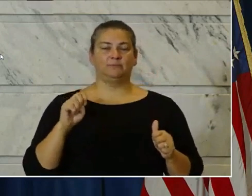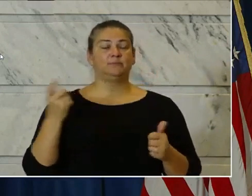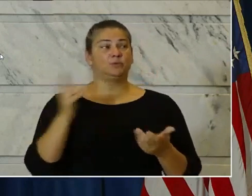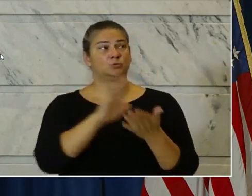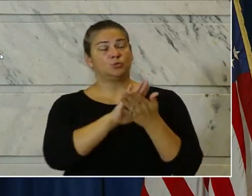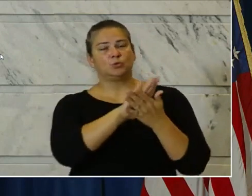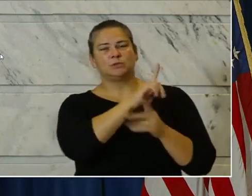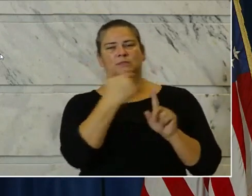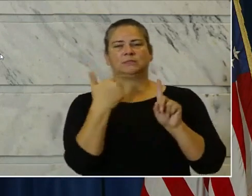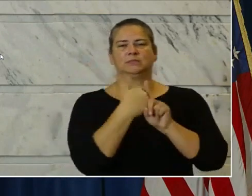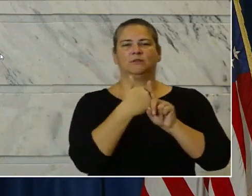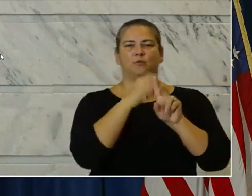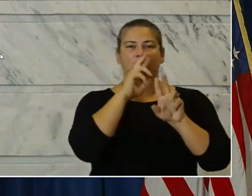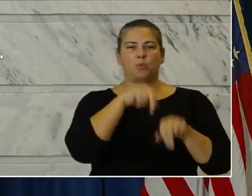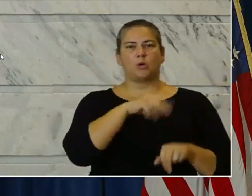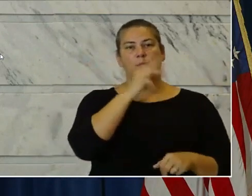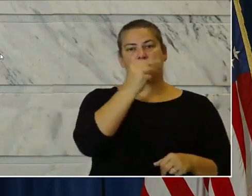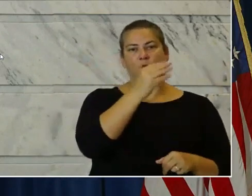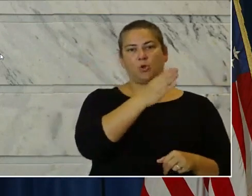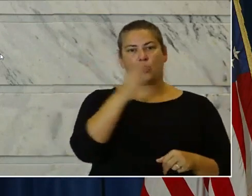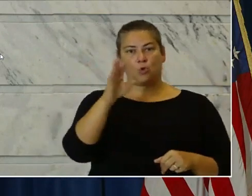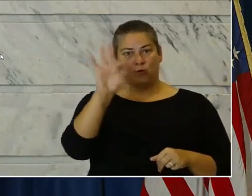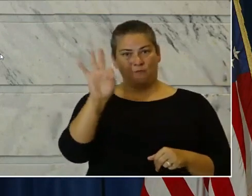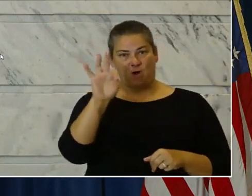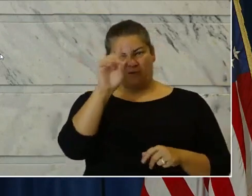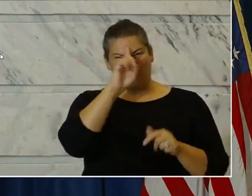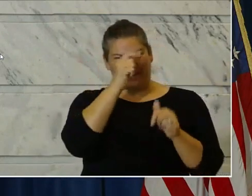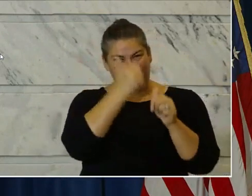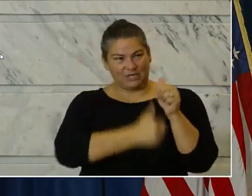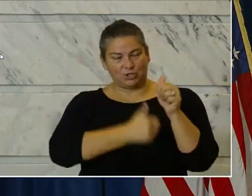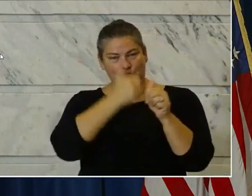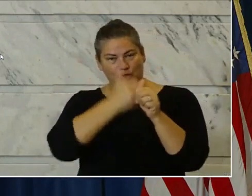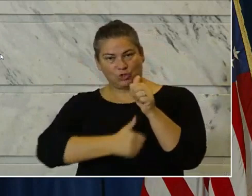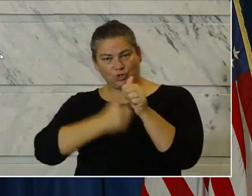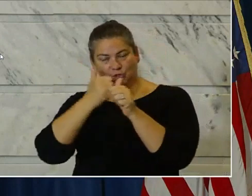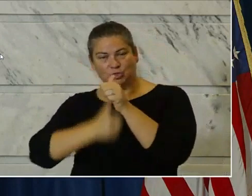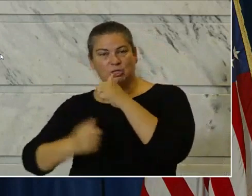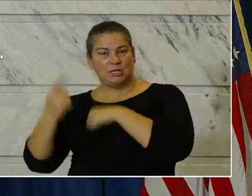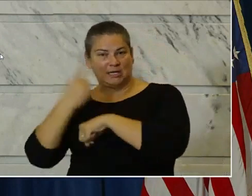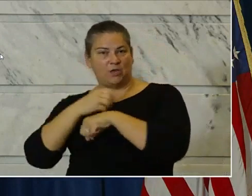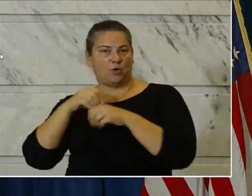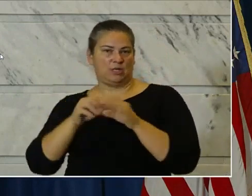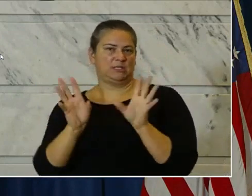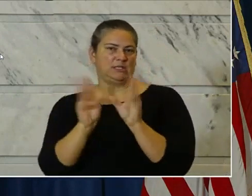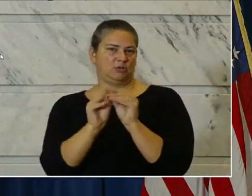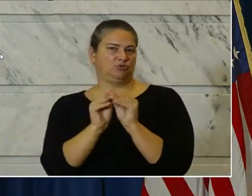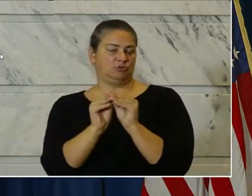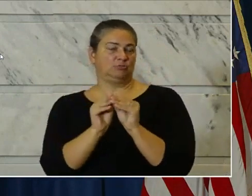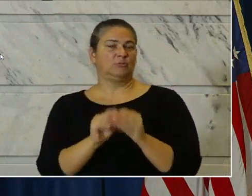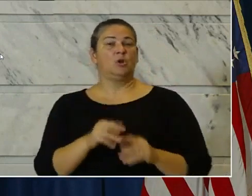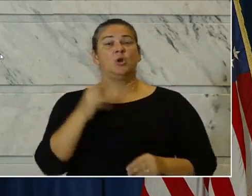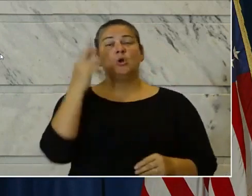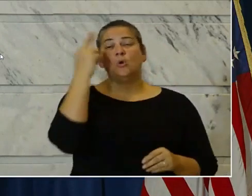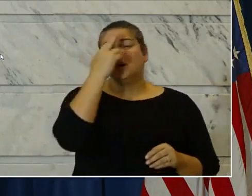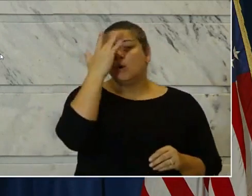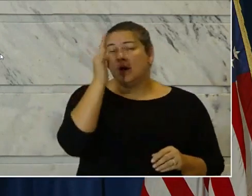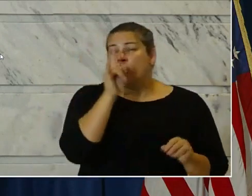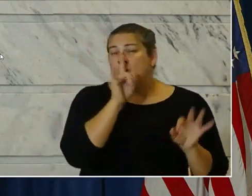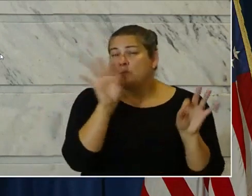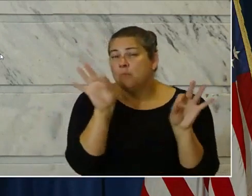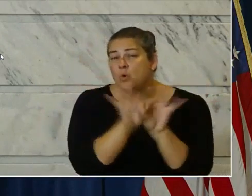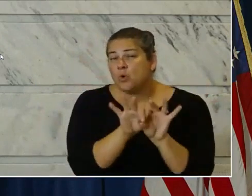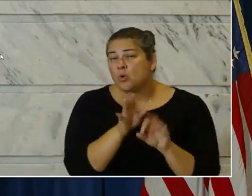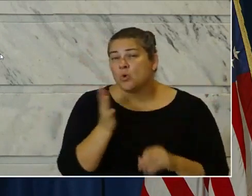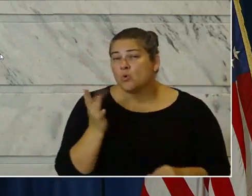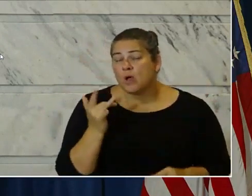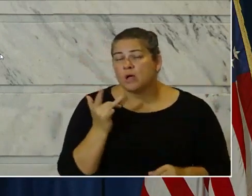self-report Monday through Friday for each day that their school is in session. And the reason this information is so critical is because